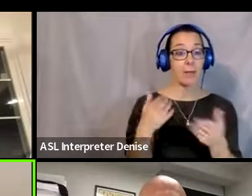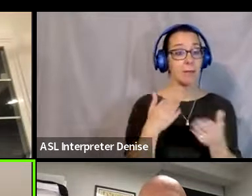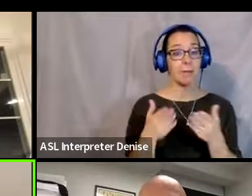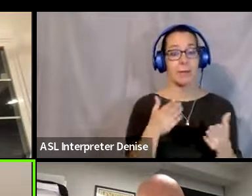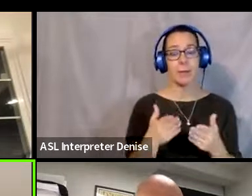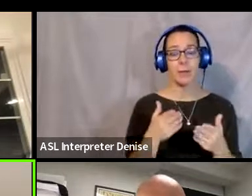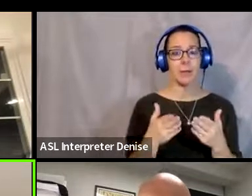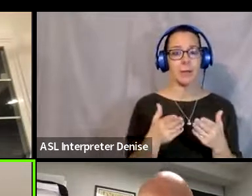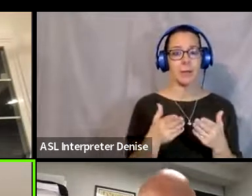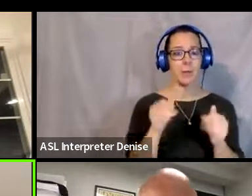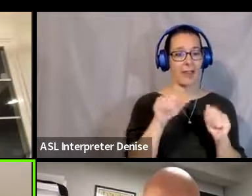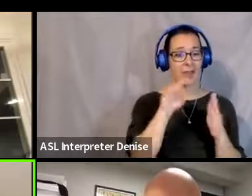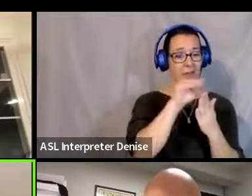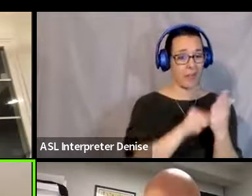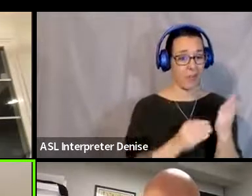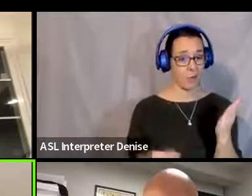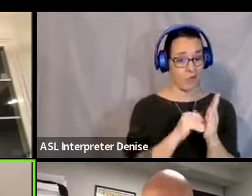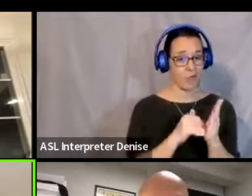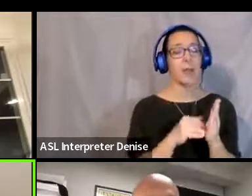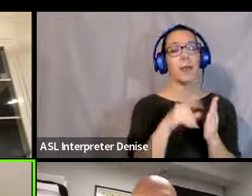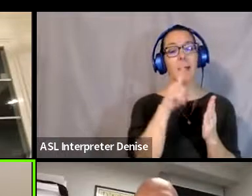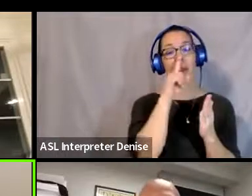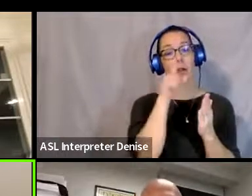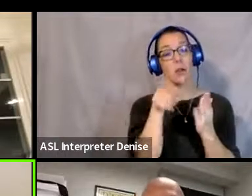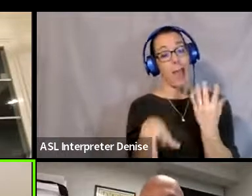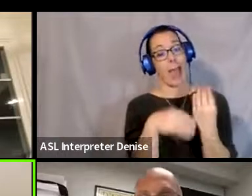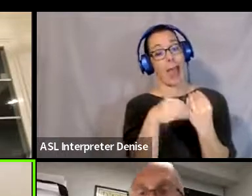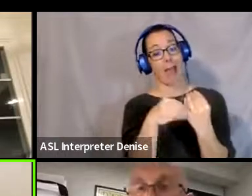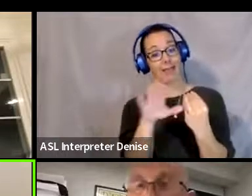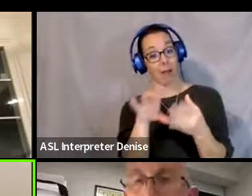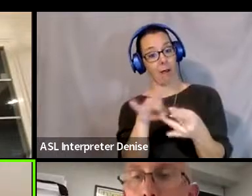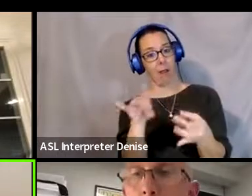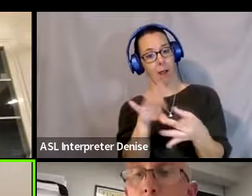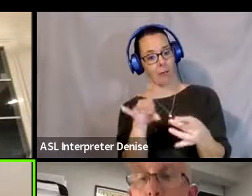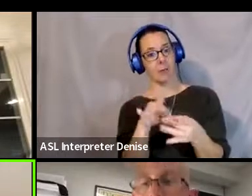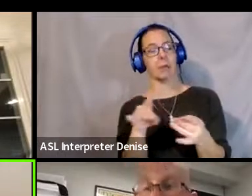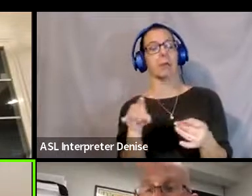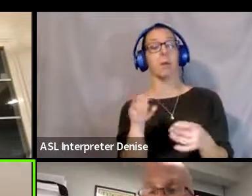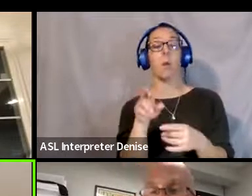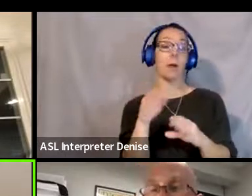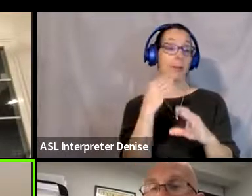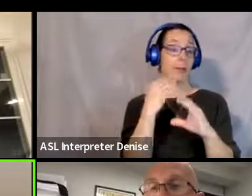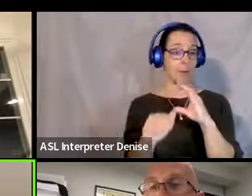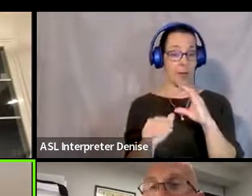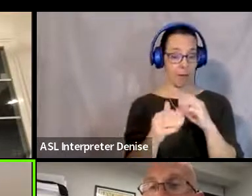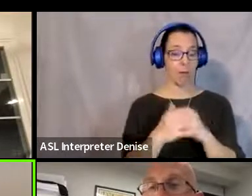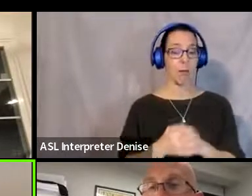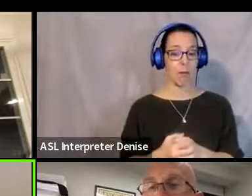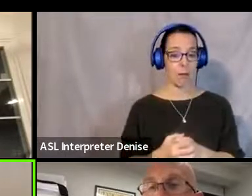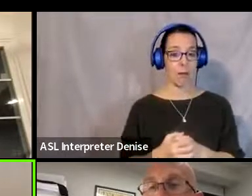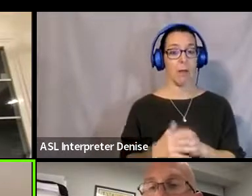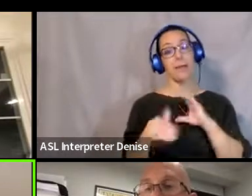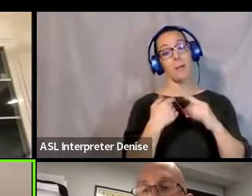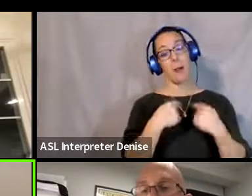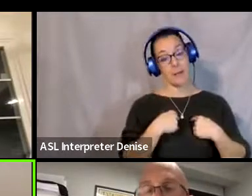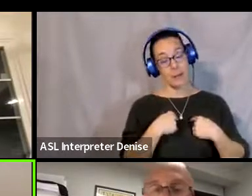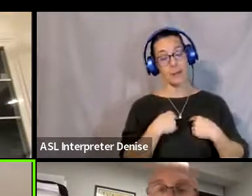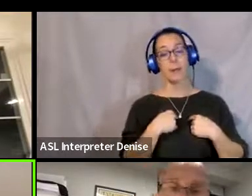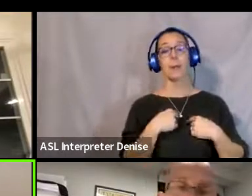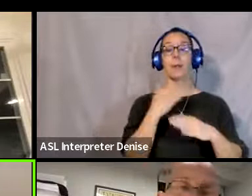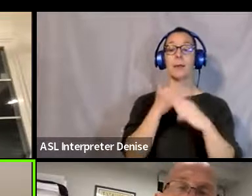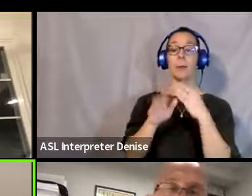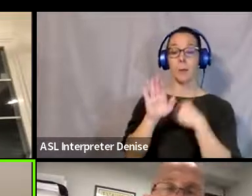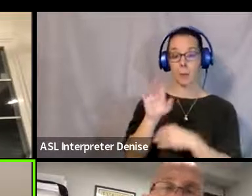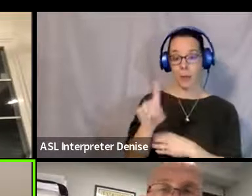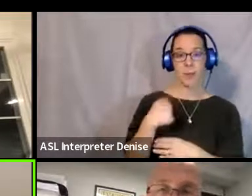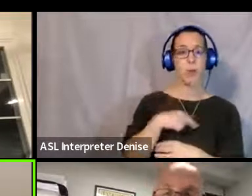for sure, but make sure you add that on your comments or email either myself or Brad, and we can certainly